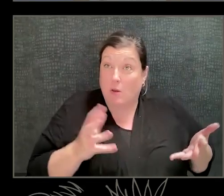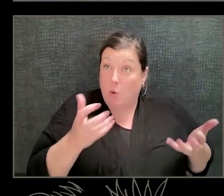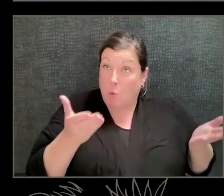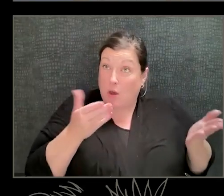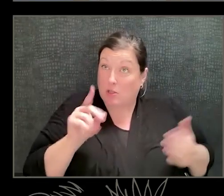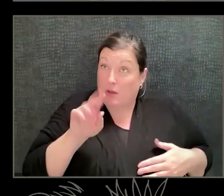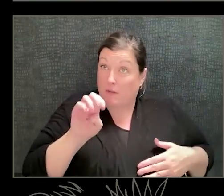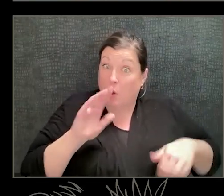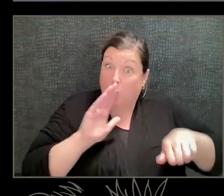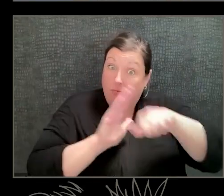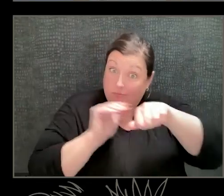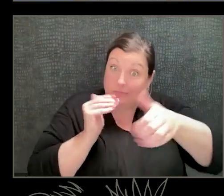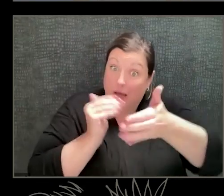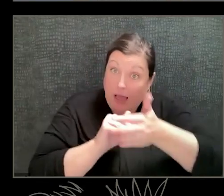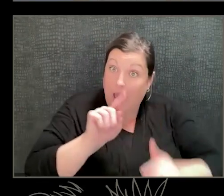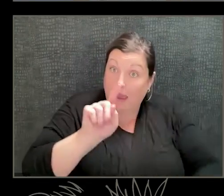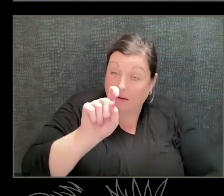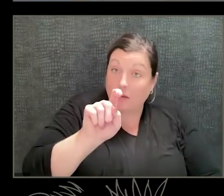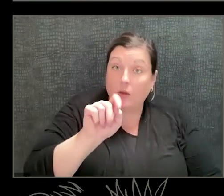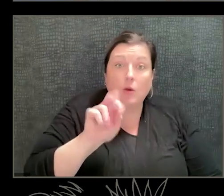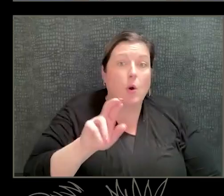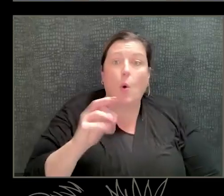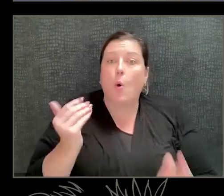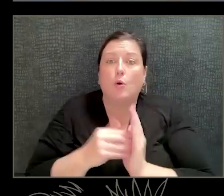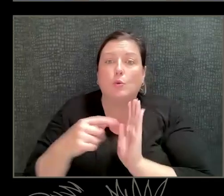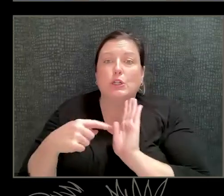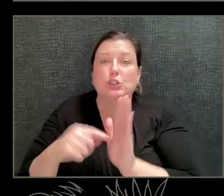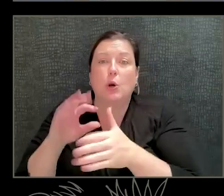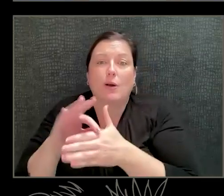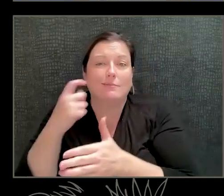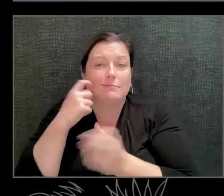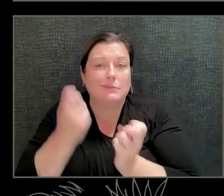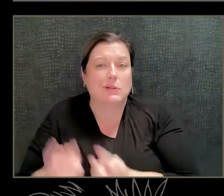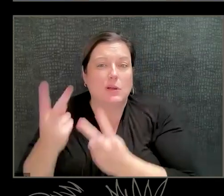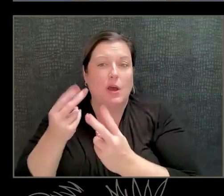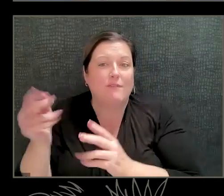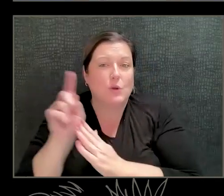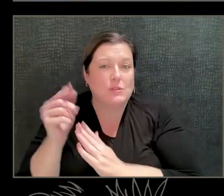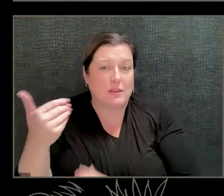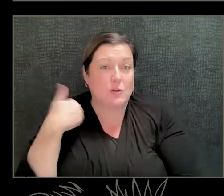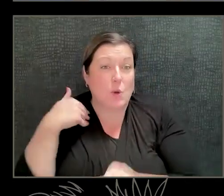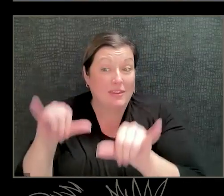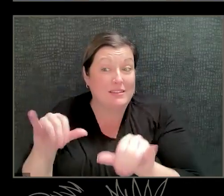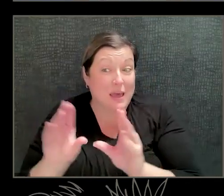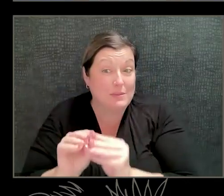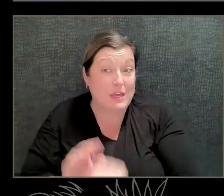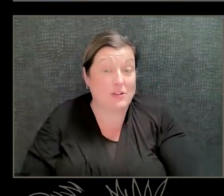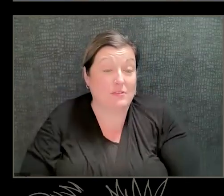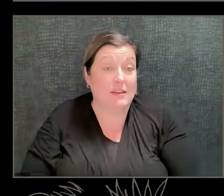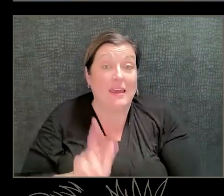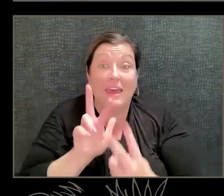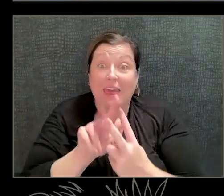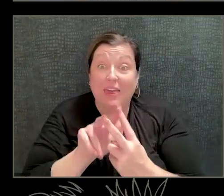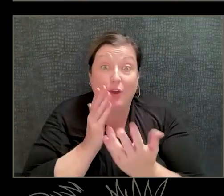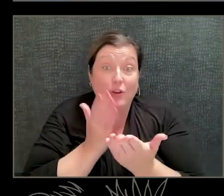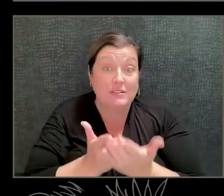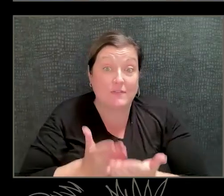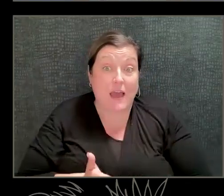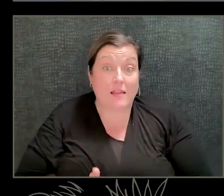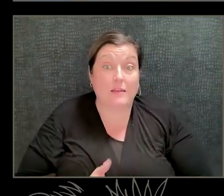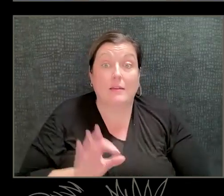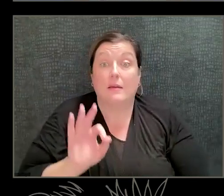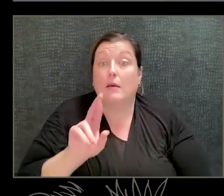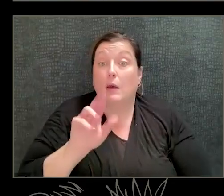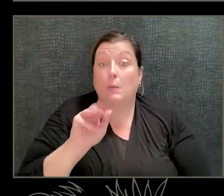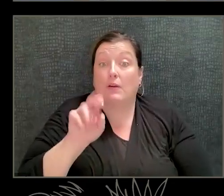to re-execute? Or do we want to just re-show the content that we just loaded a few seconds ago in the same session? Either is valid, but your framework's